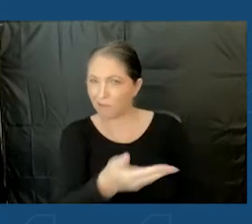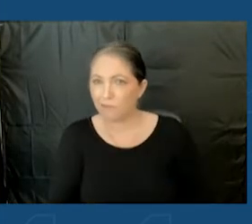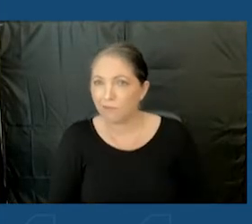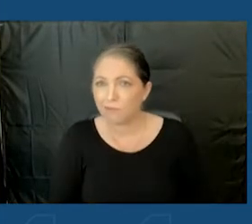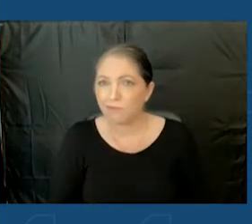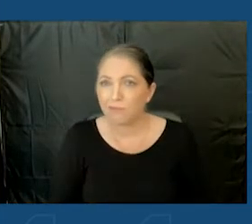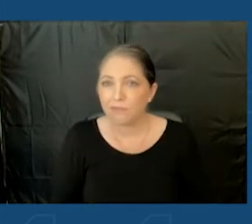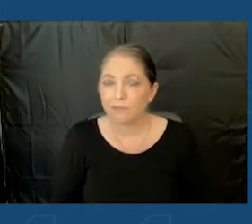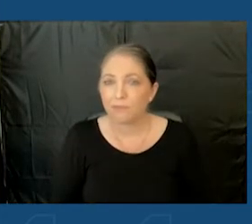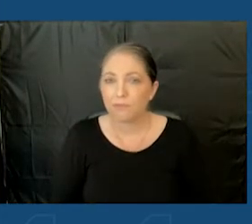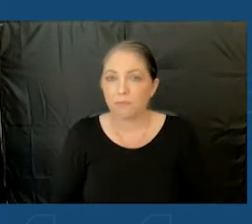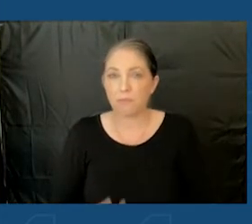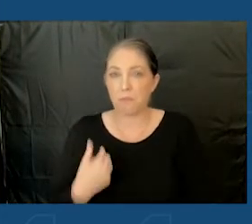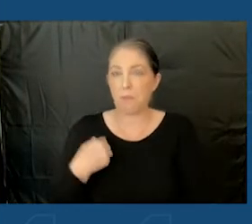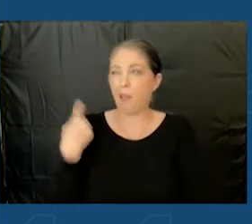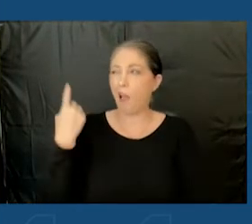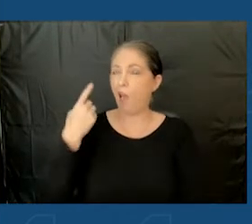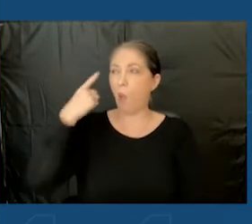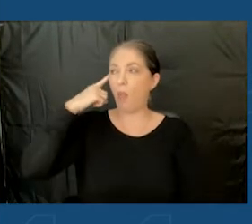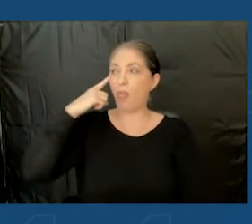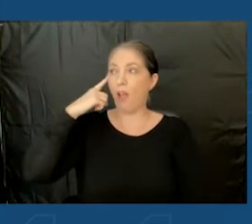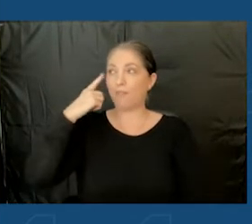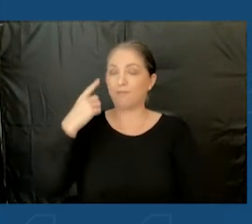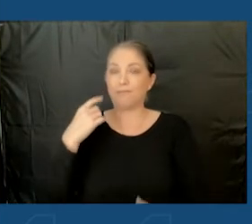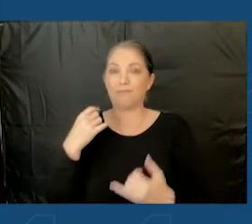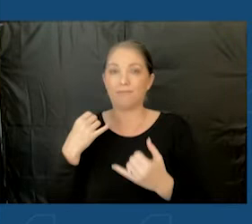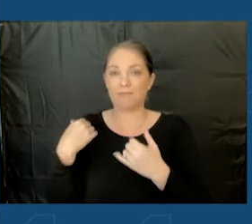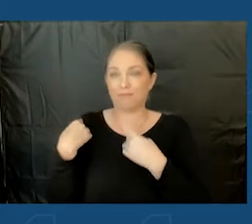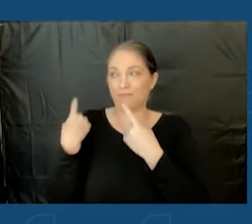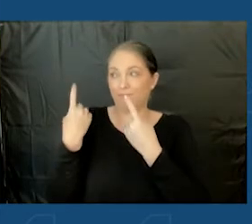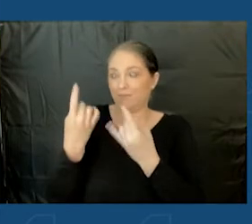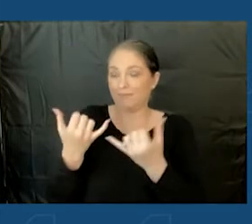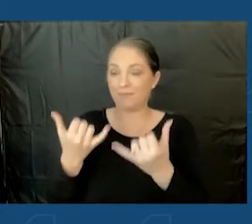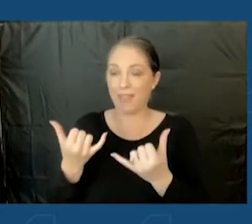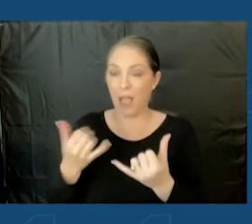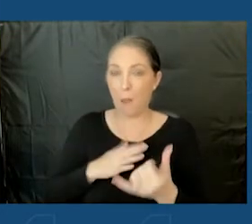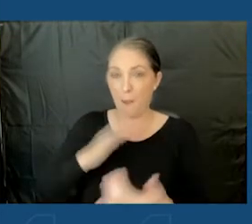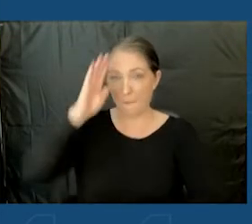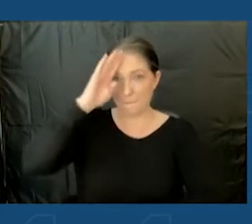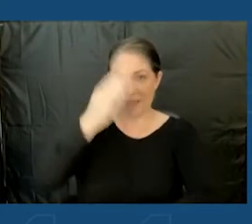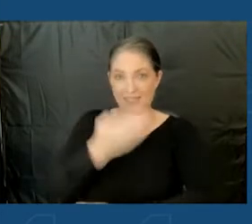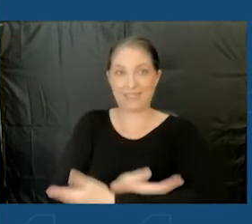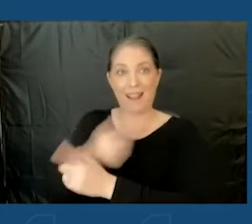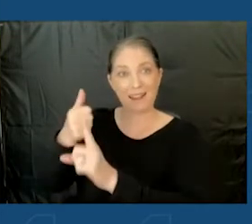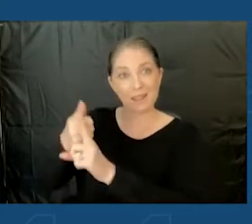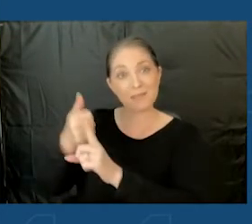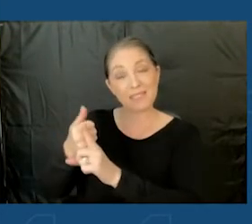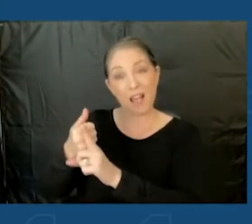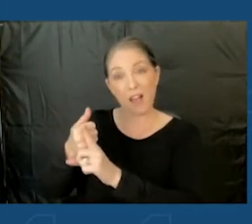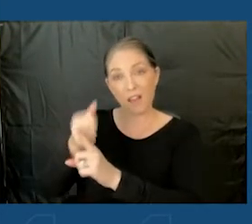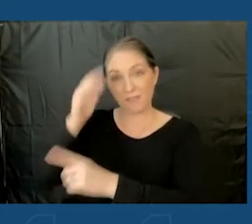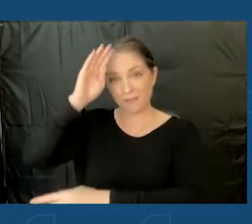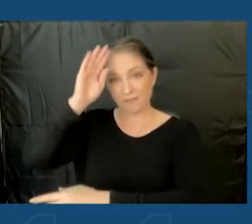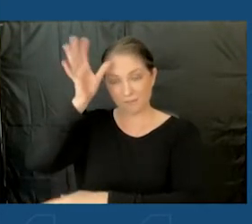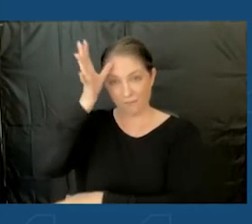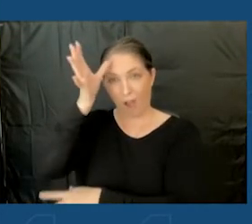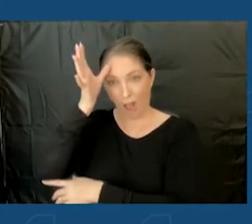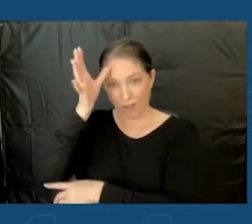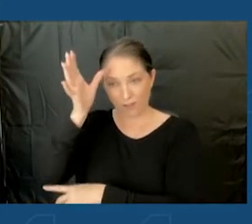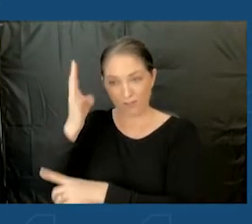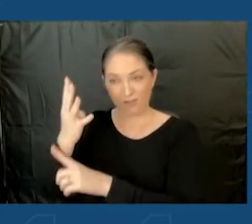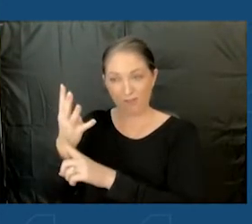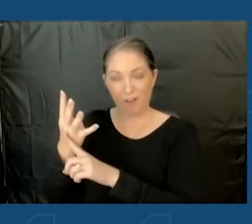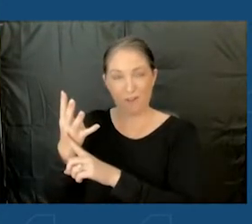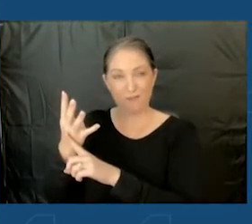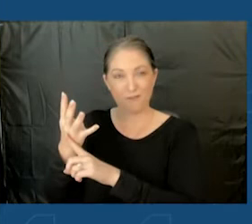that at this age now, when that son is now a father of a 4-month-old today, that things would